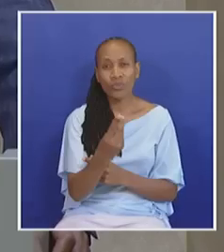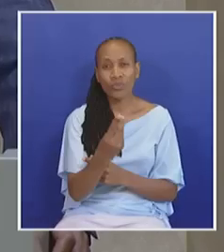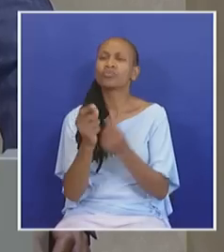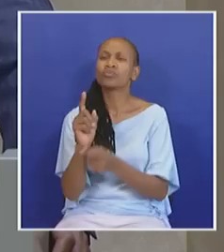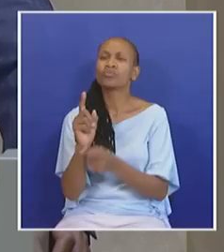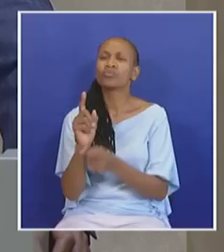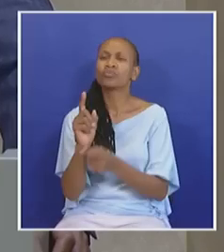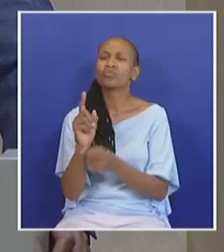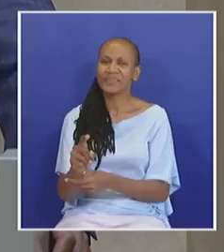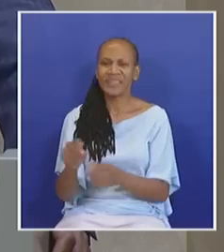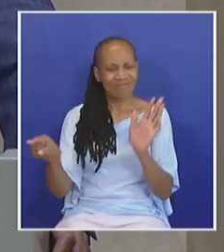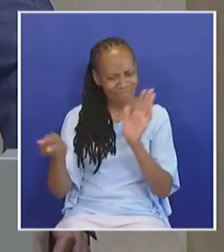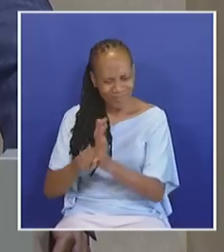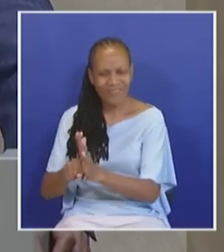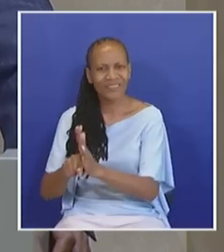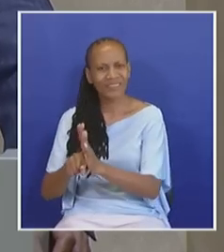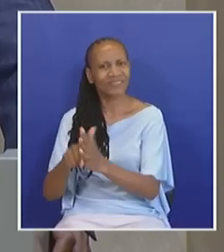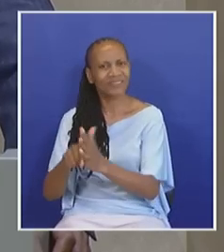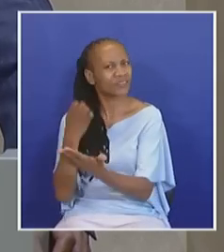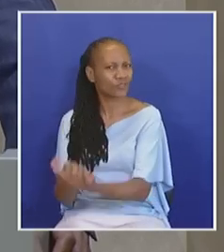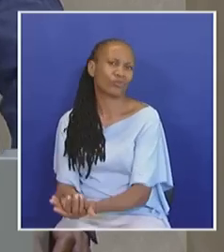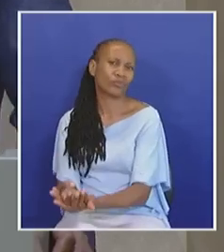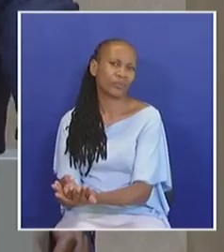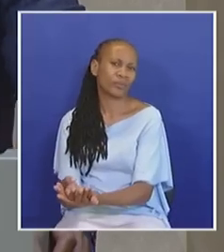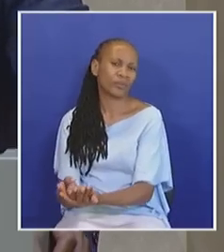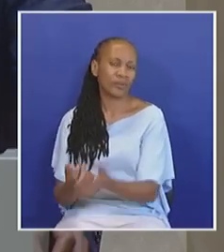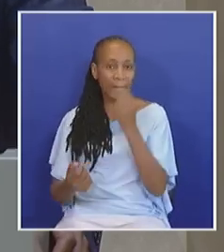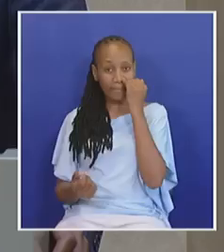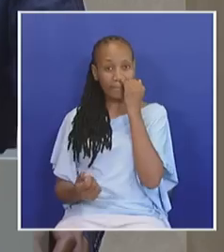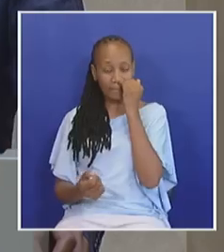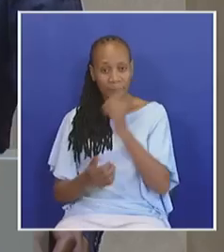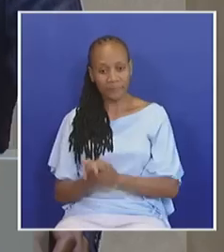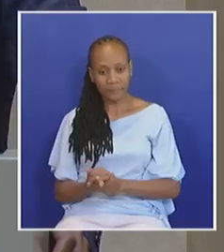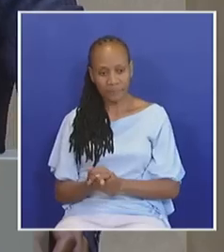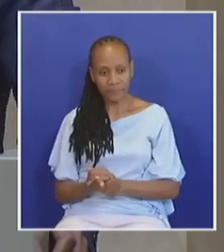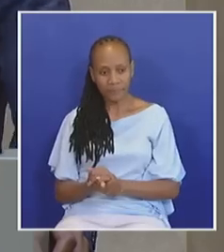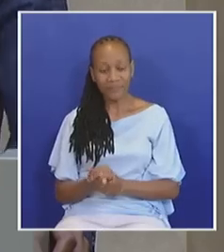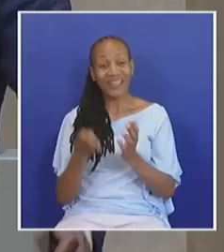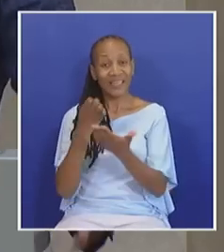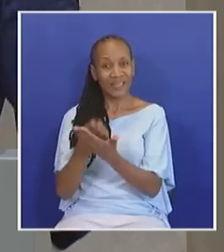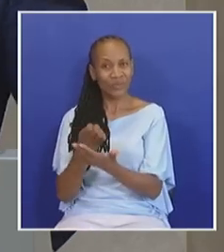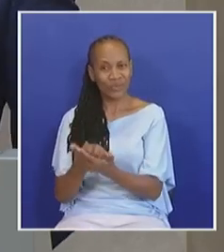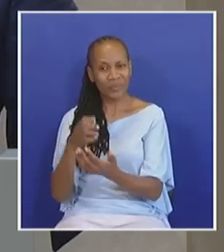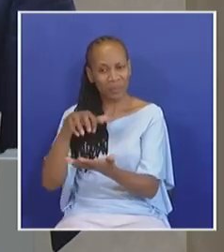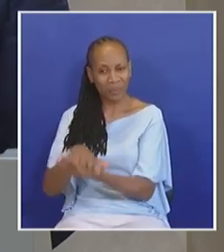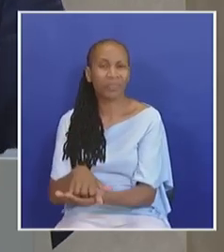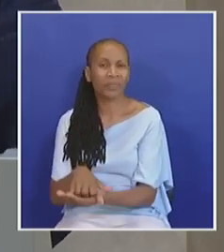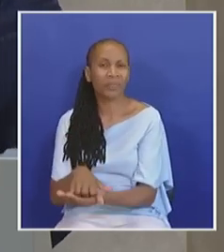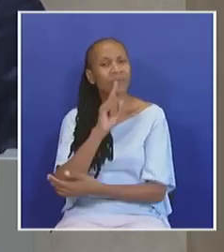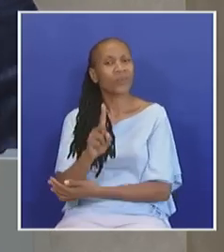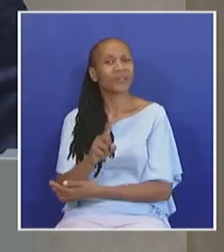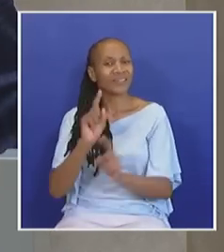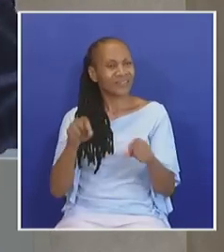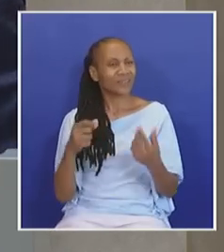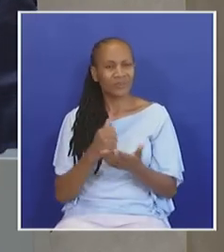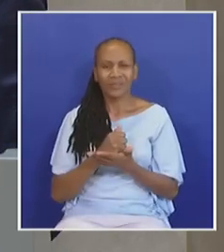on the economic and material productivity of South Africa. This economic inefficiency has a direct impact, both